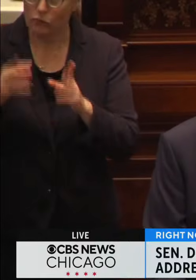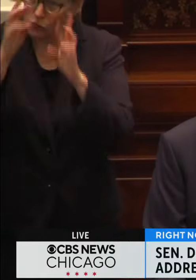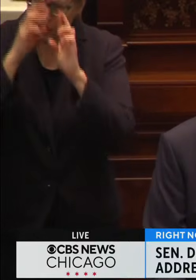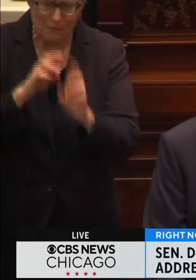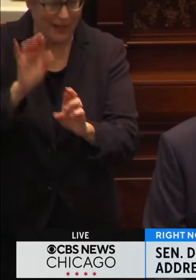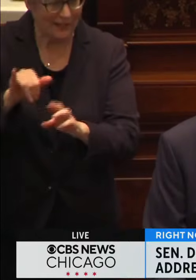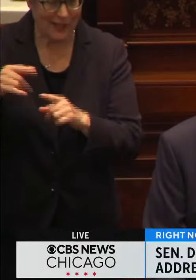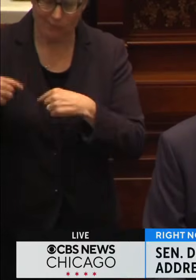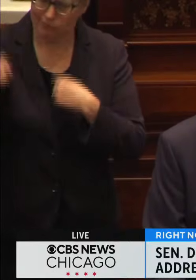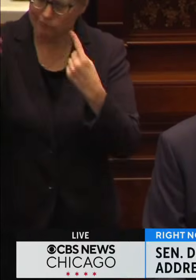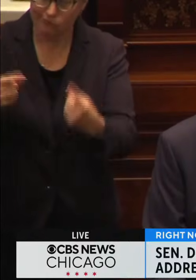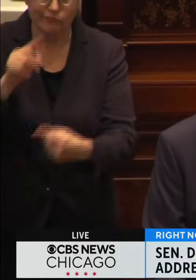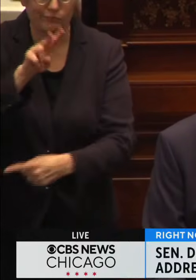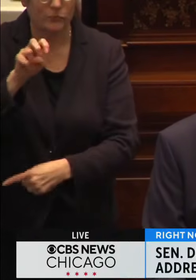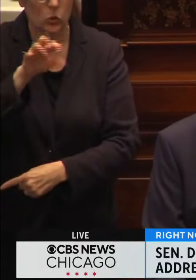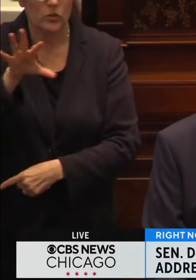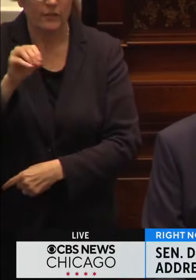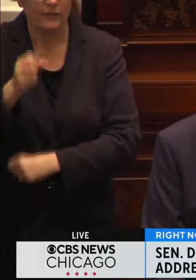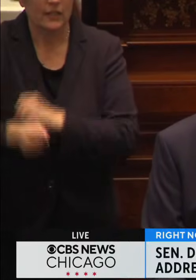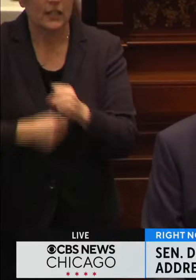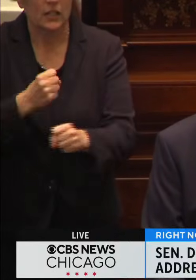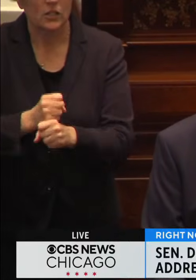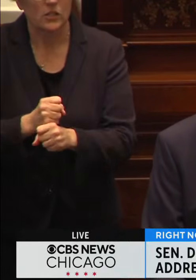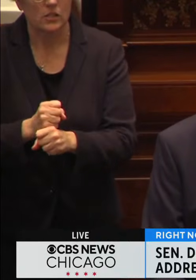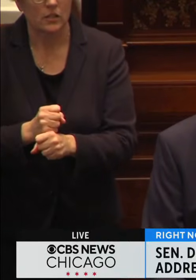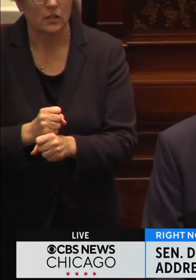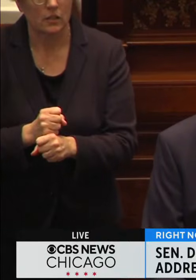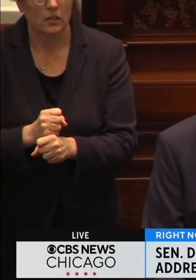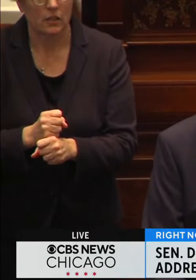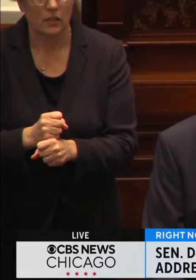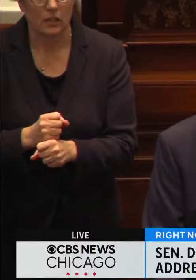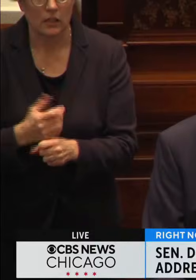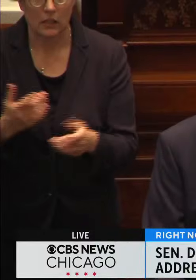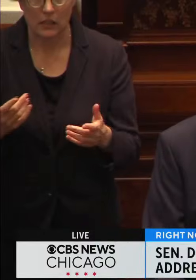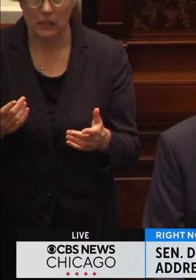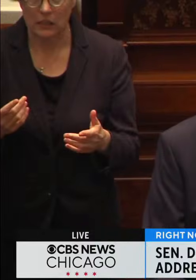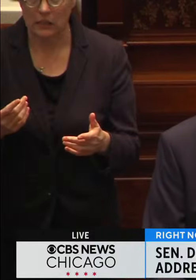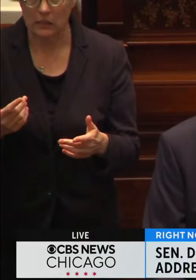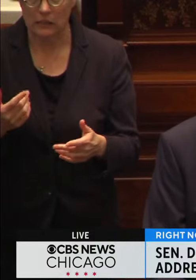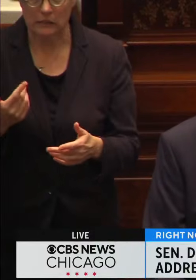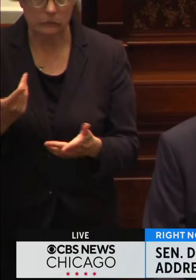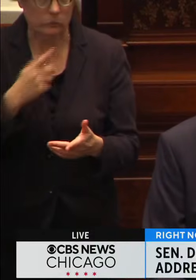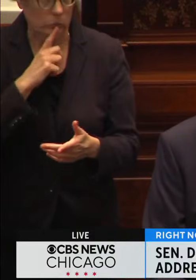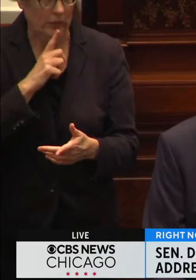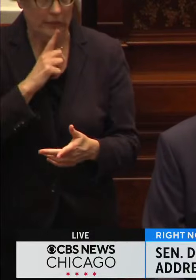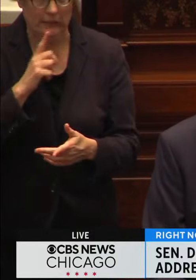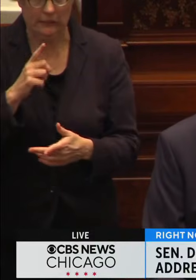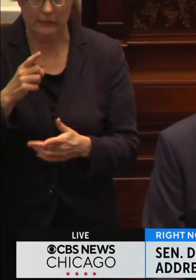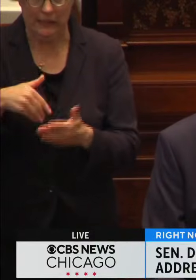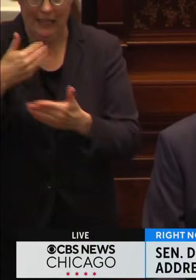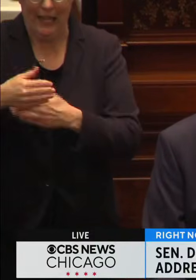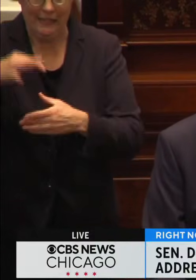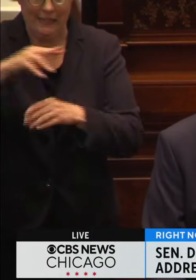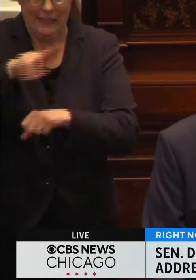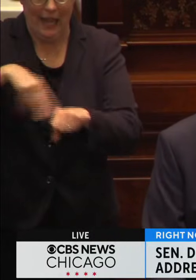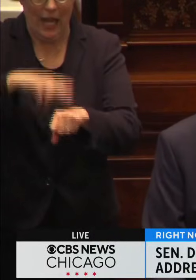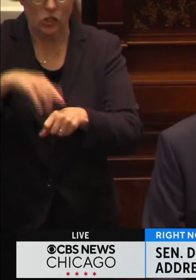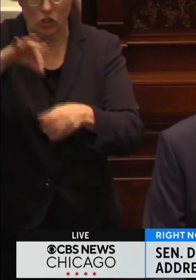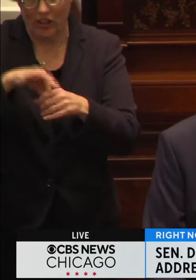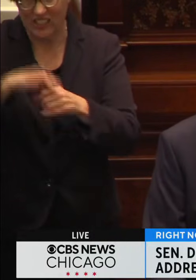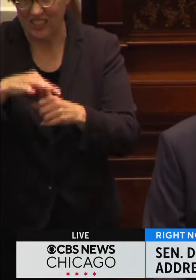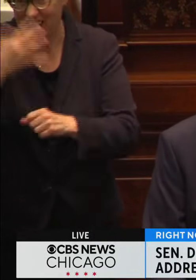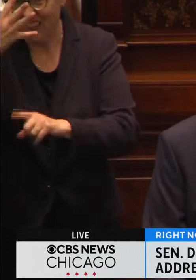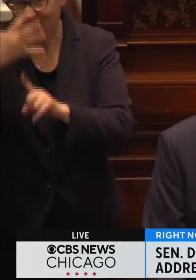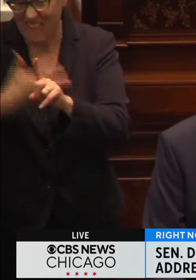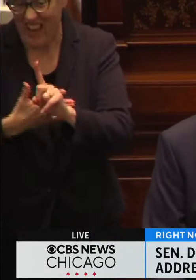history. Today we meet 5 months before a national election. Debates in